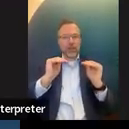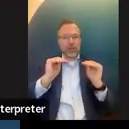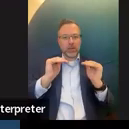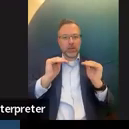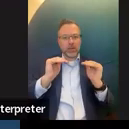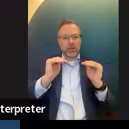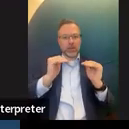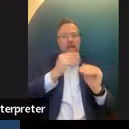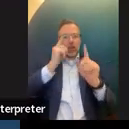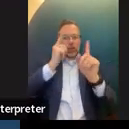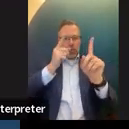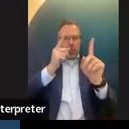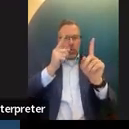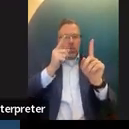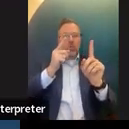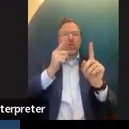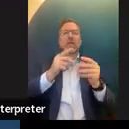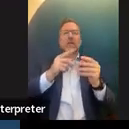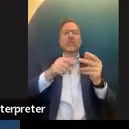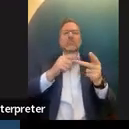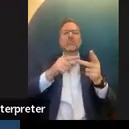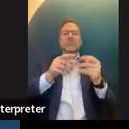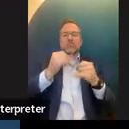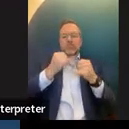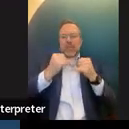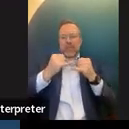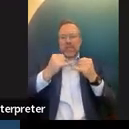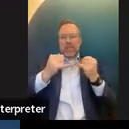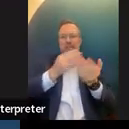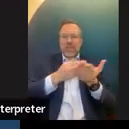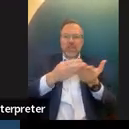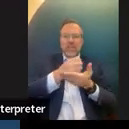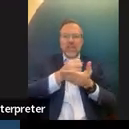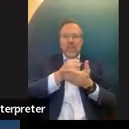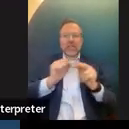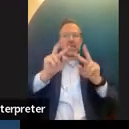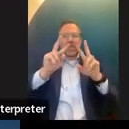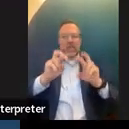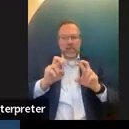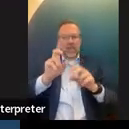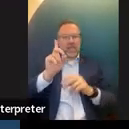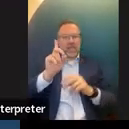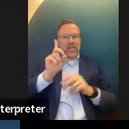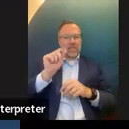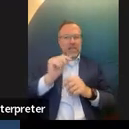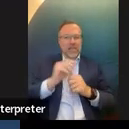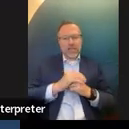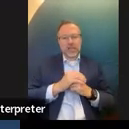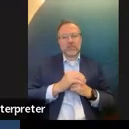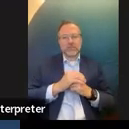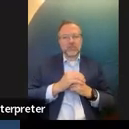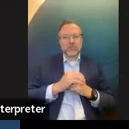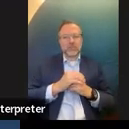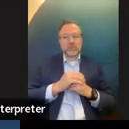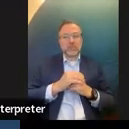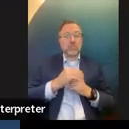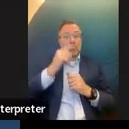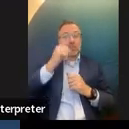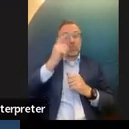we're going to do a little bit at the end about collecting and analyzing data, just because it's fun to talk